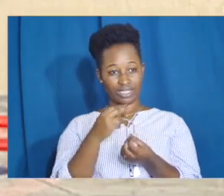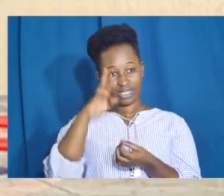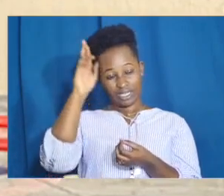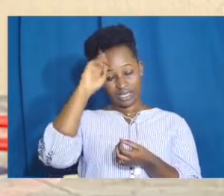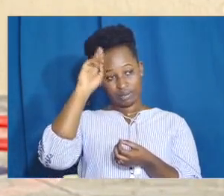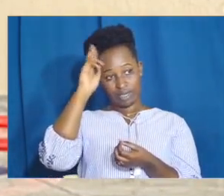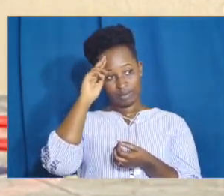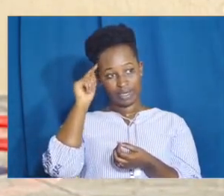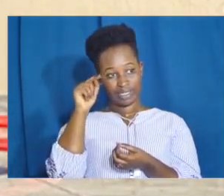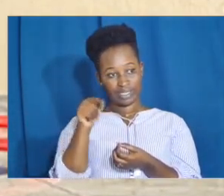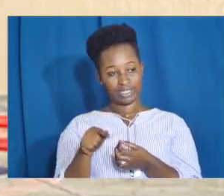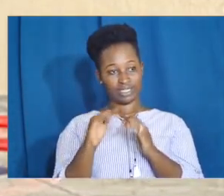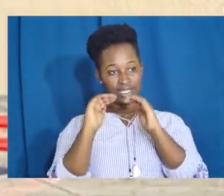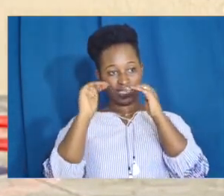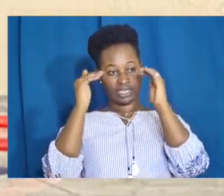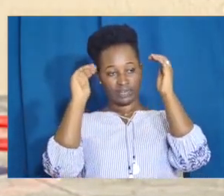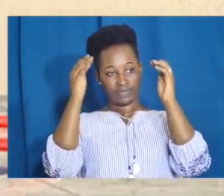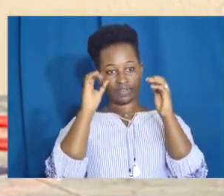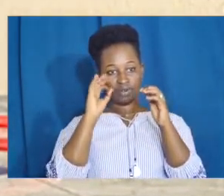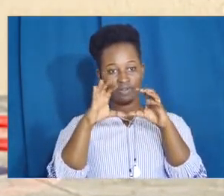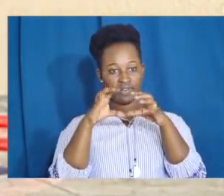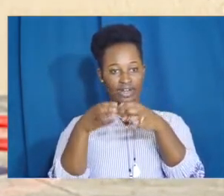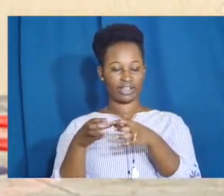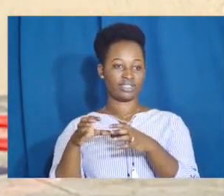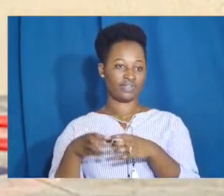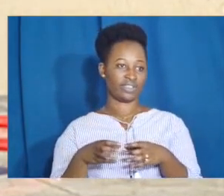remember these levels of classification.